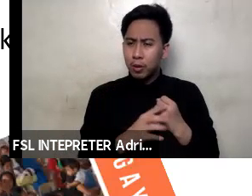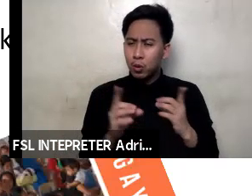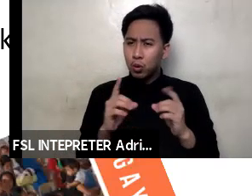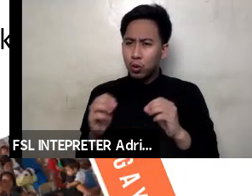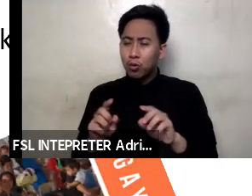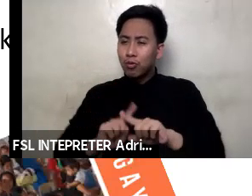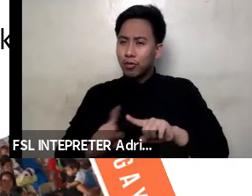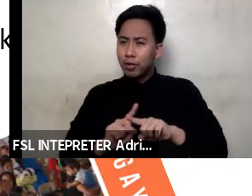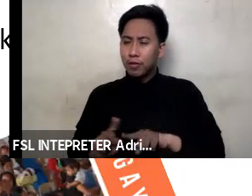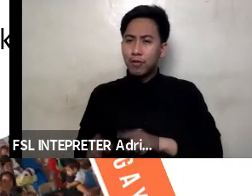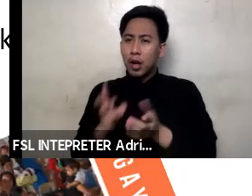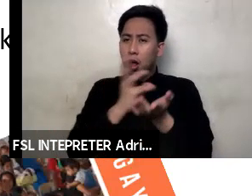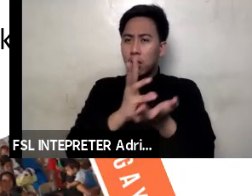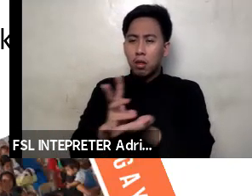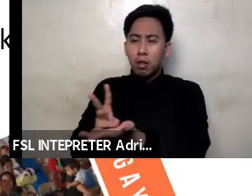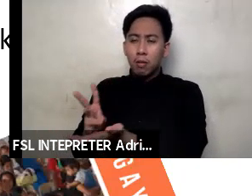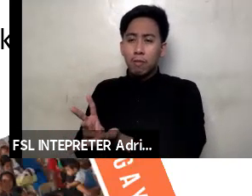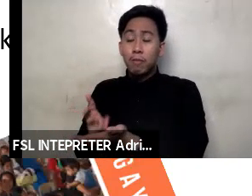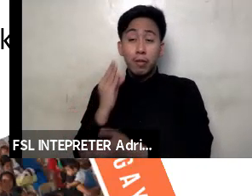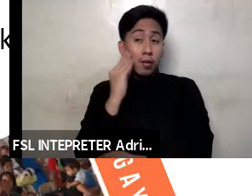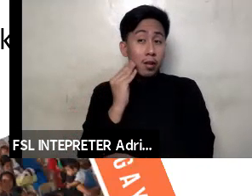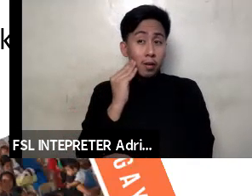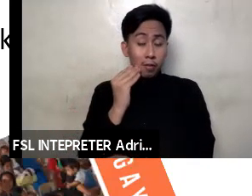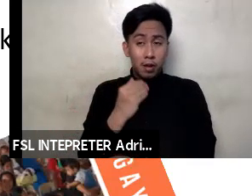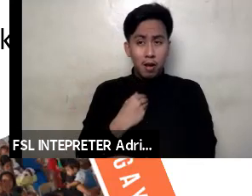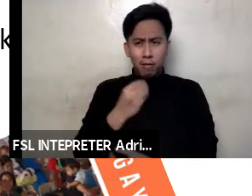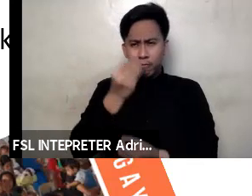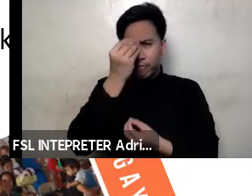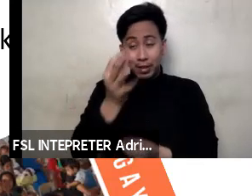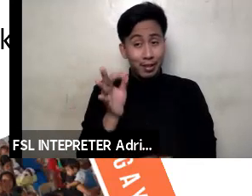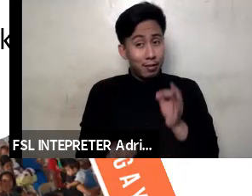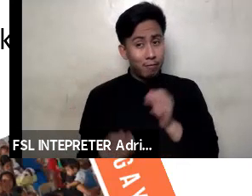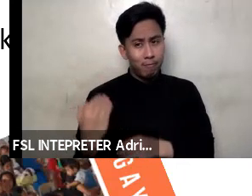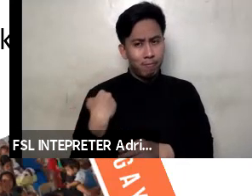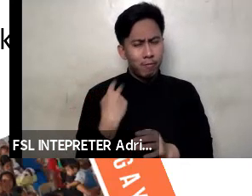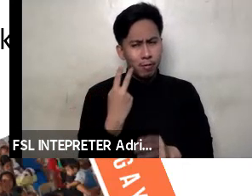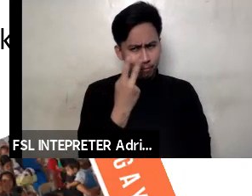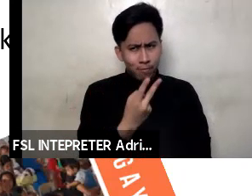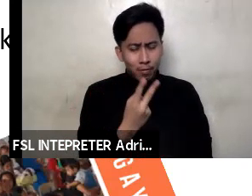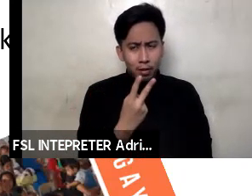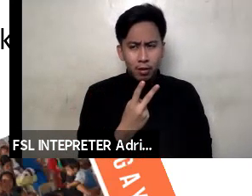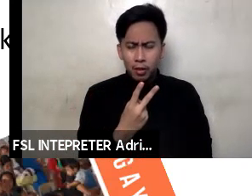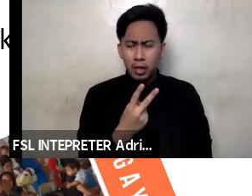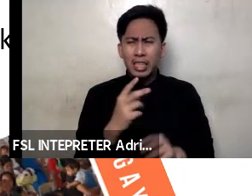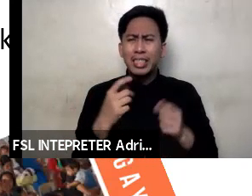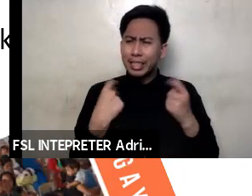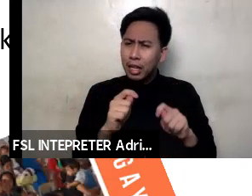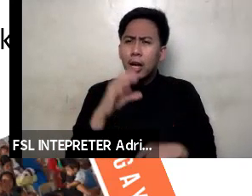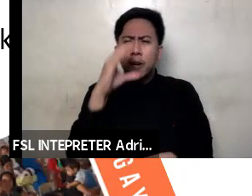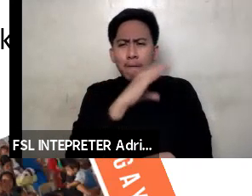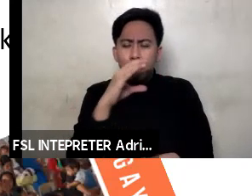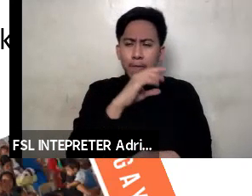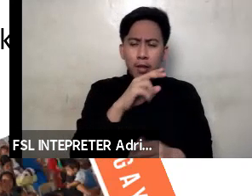municipalities, also of experiences. I suggest that if you have not seen them, look at them, browse over them, see what